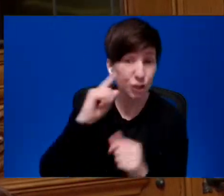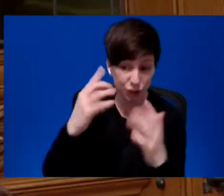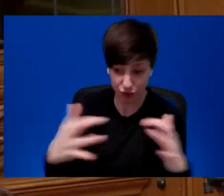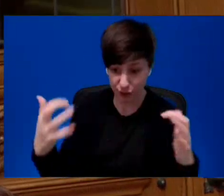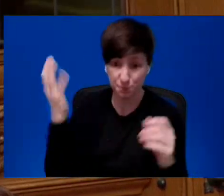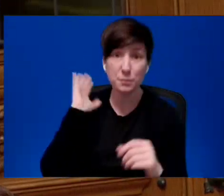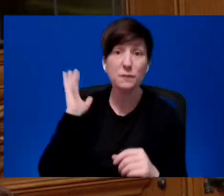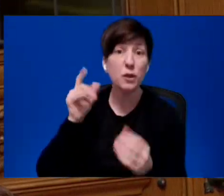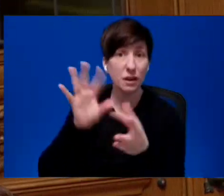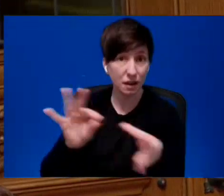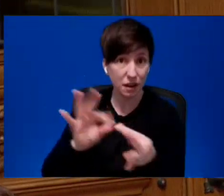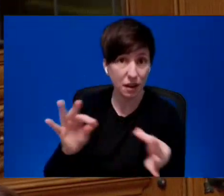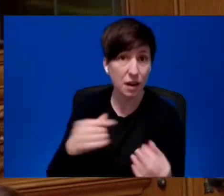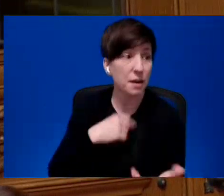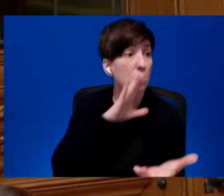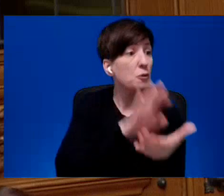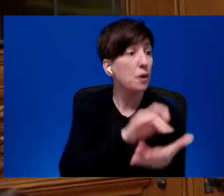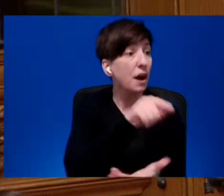I do.